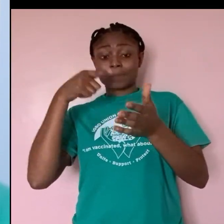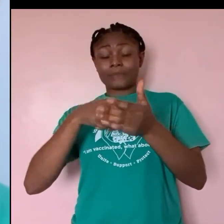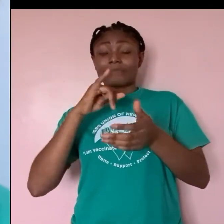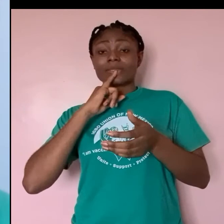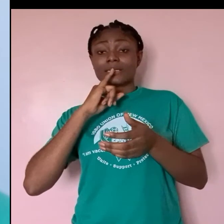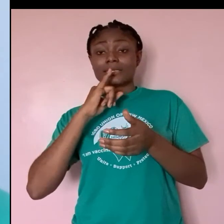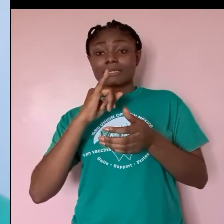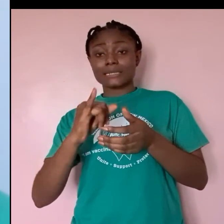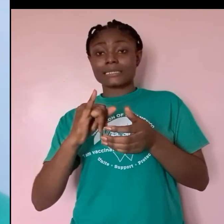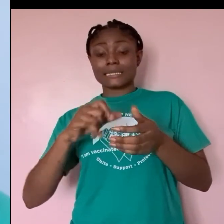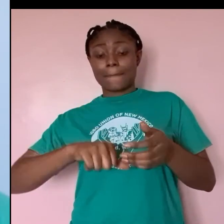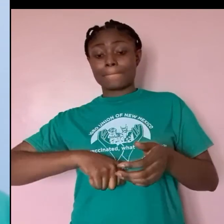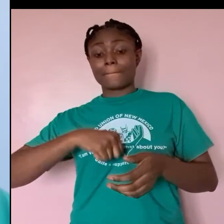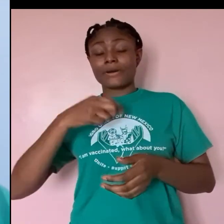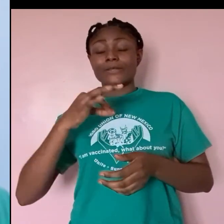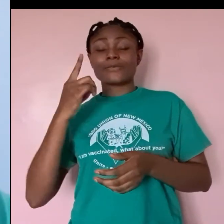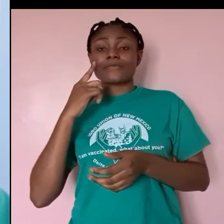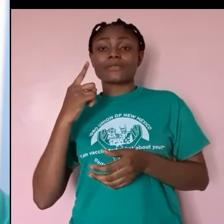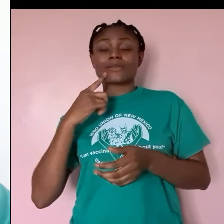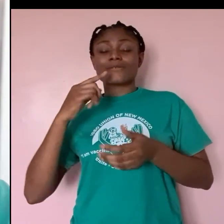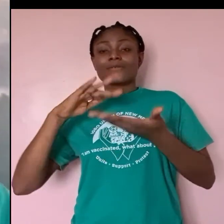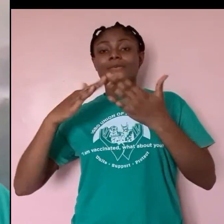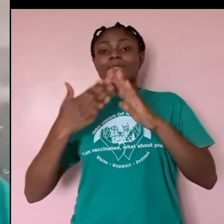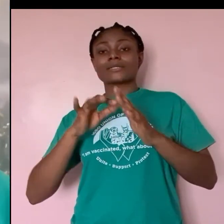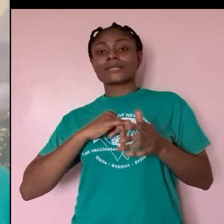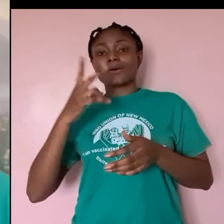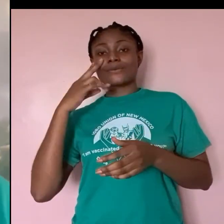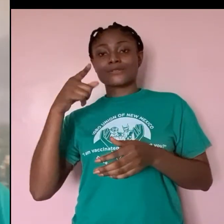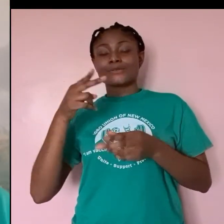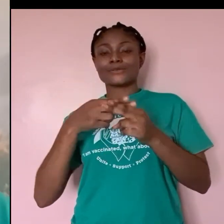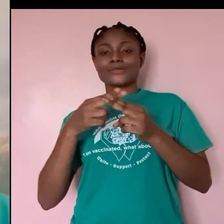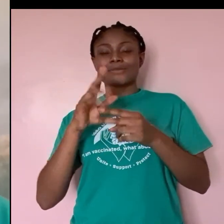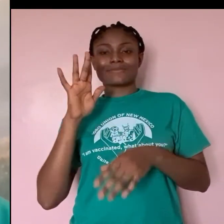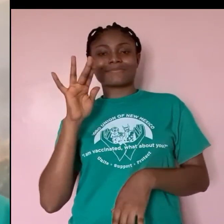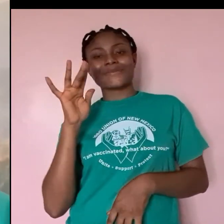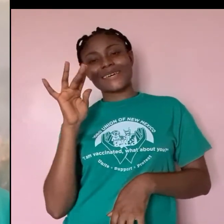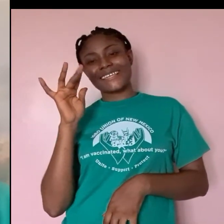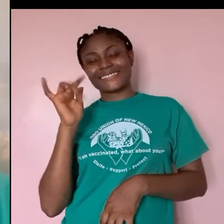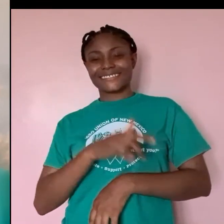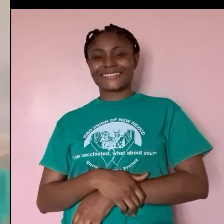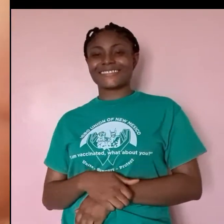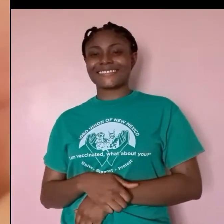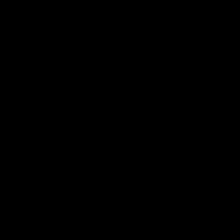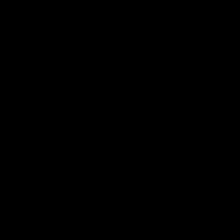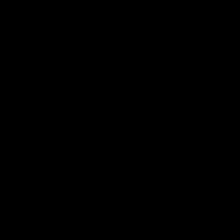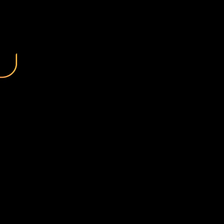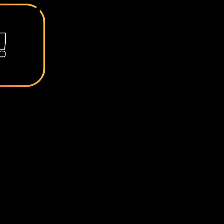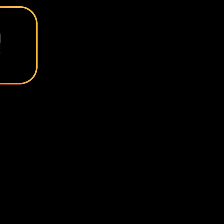the pride of our deaf communities. All right, I will see you soon. Bye-bye.